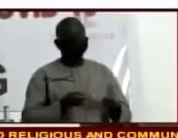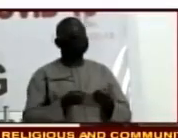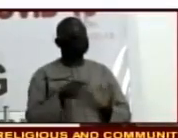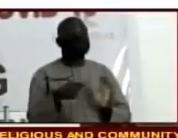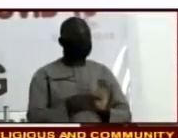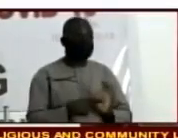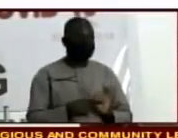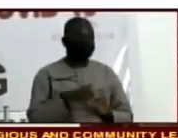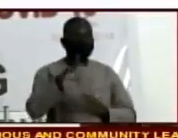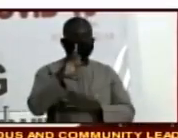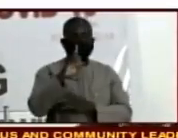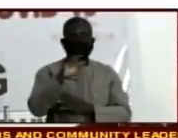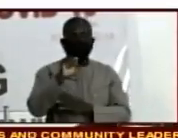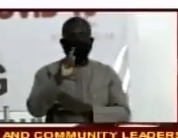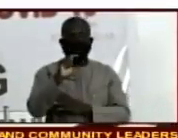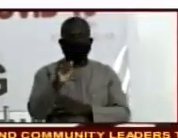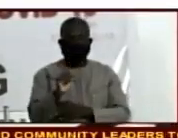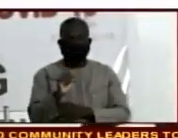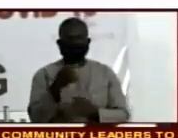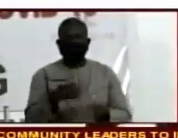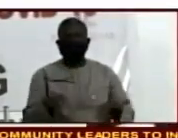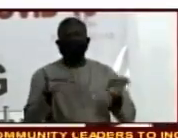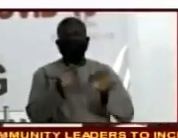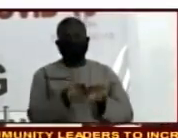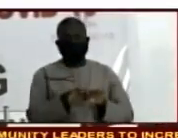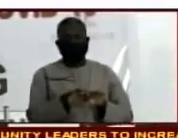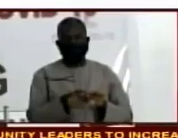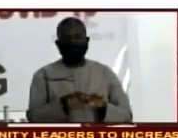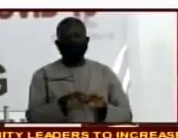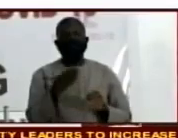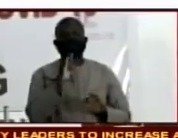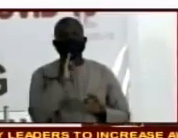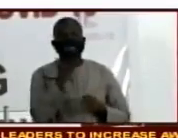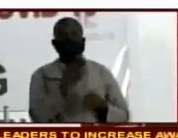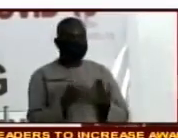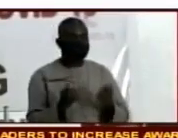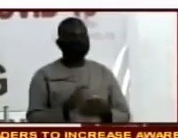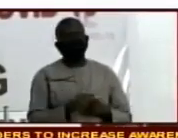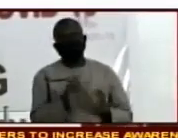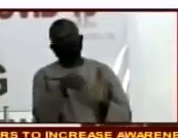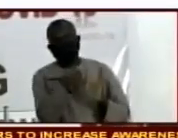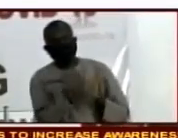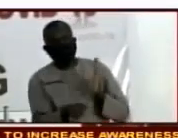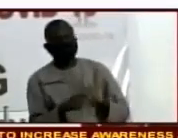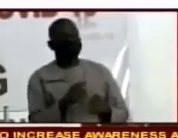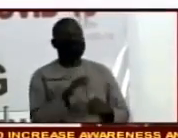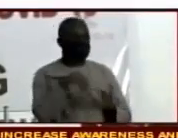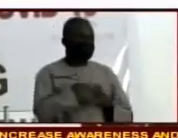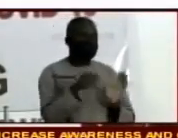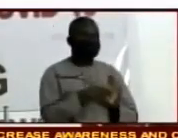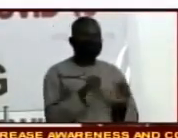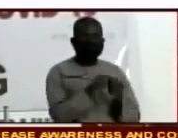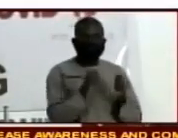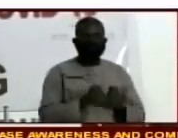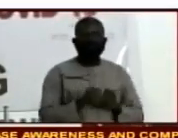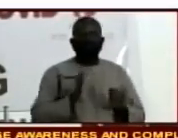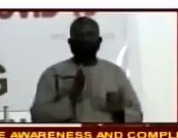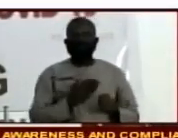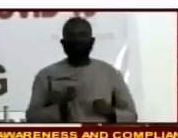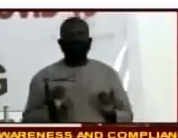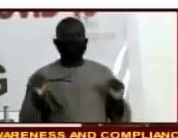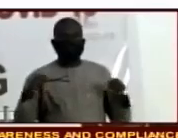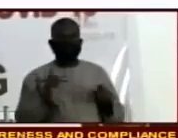data management is very important. There have been a bit of criticism in various aspects of our ability to manage